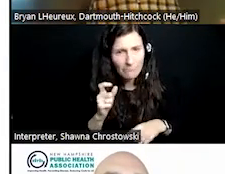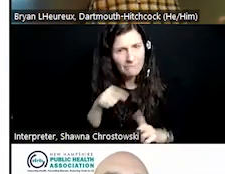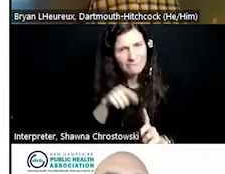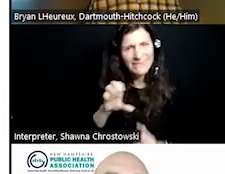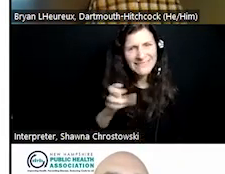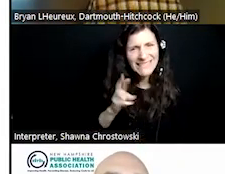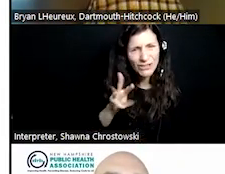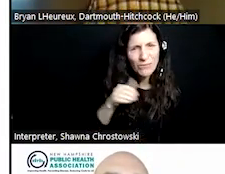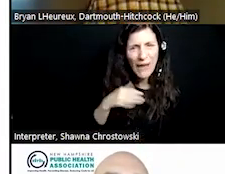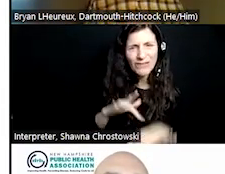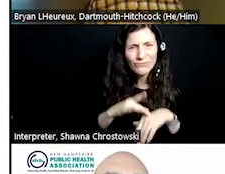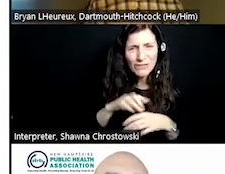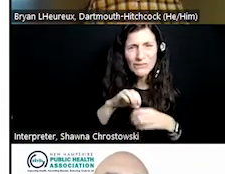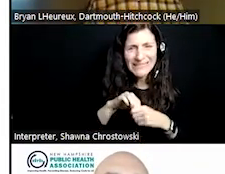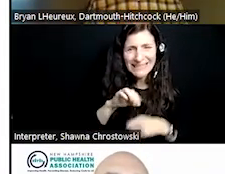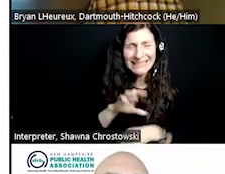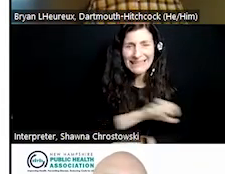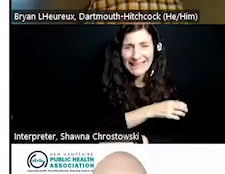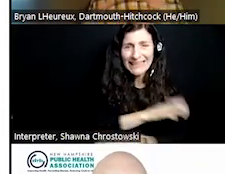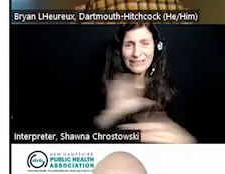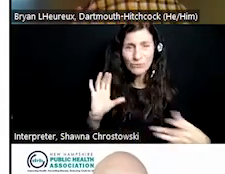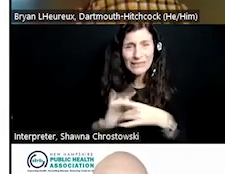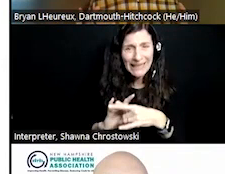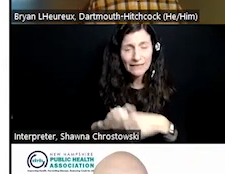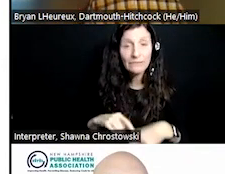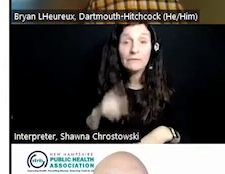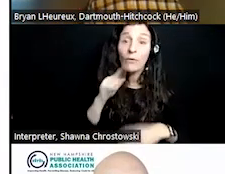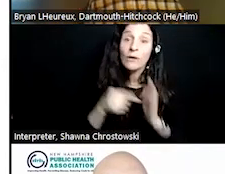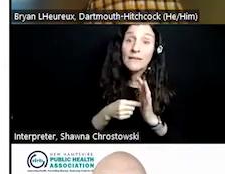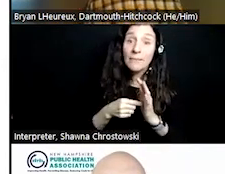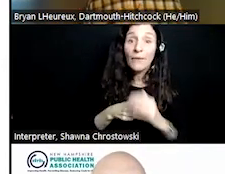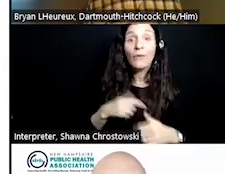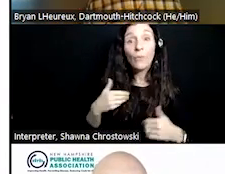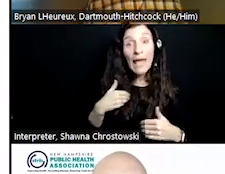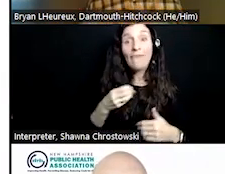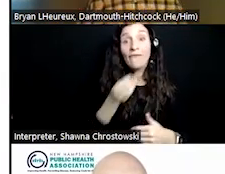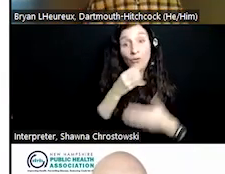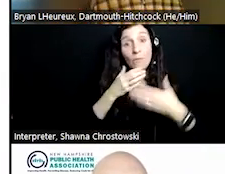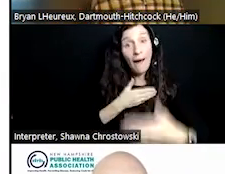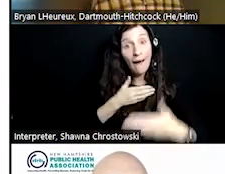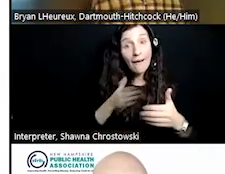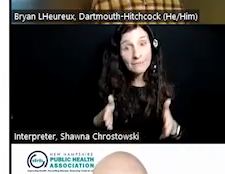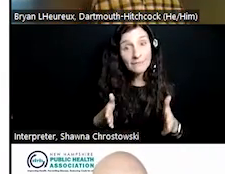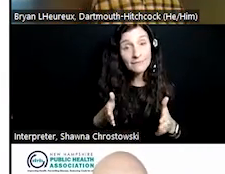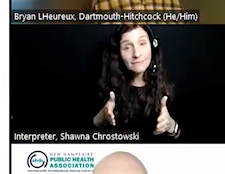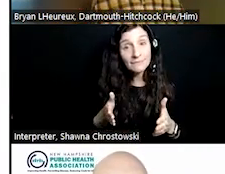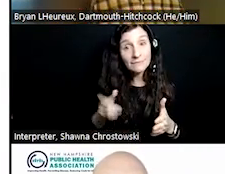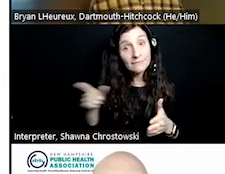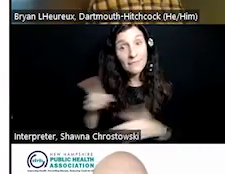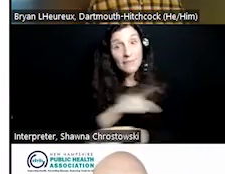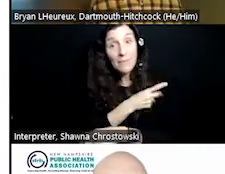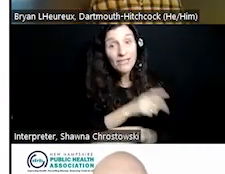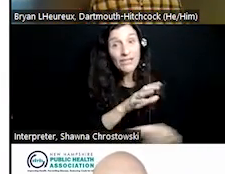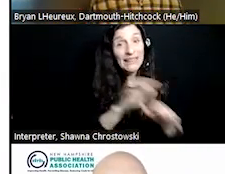connect patients with. For example, we have food boxes. So the patient can leave with a meal for the